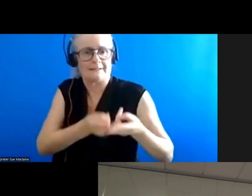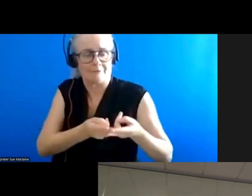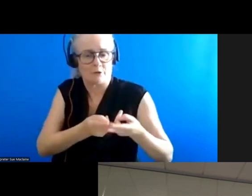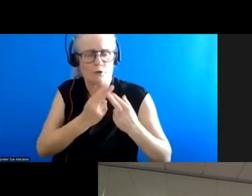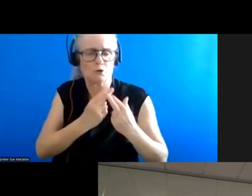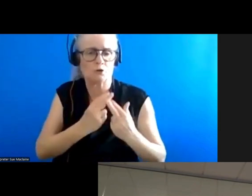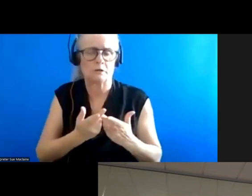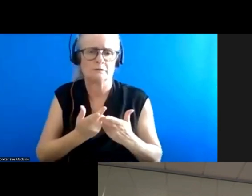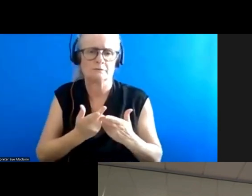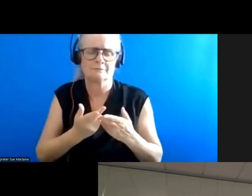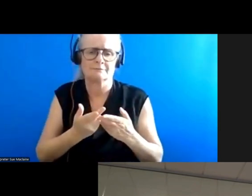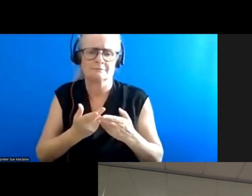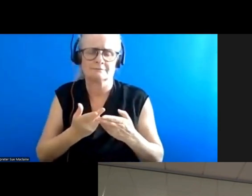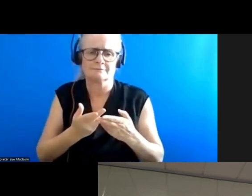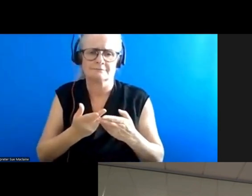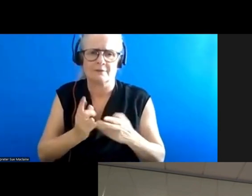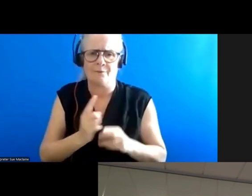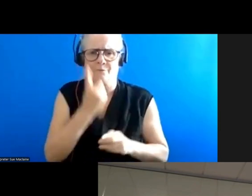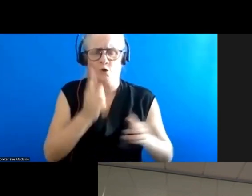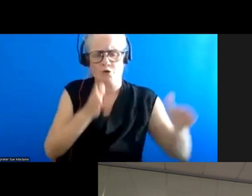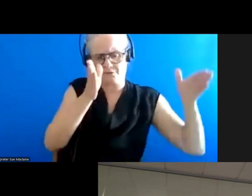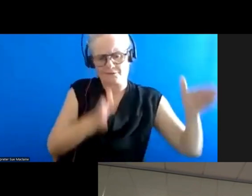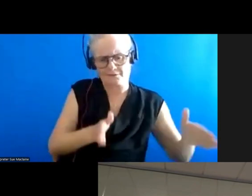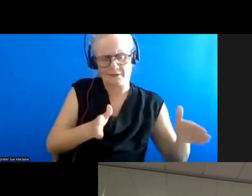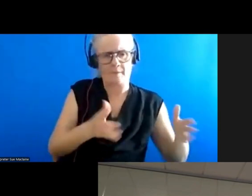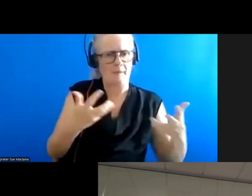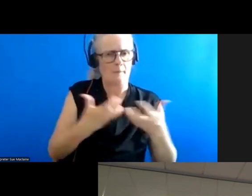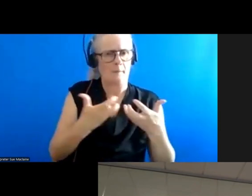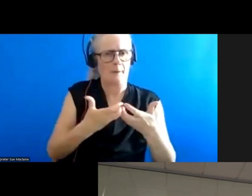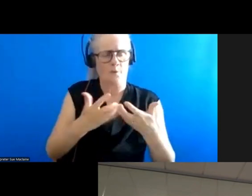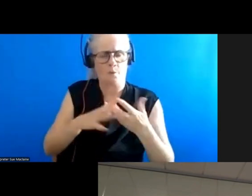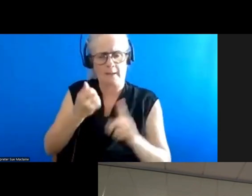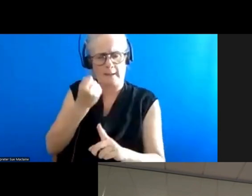for us as a cultural sector and beyond. I have